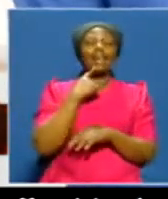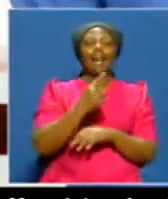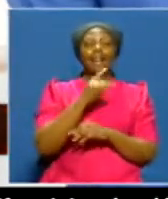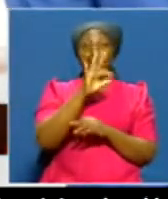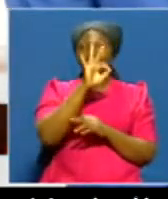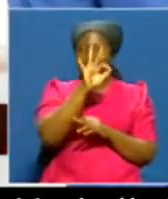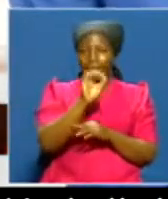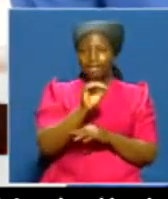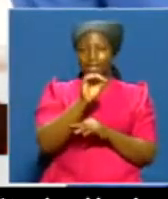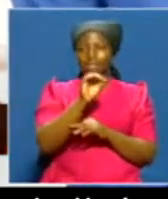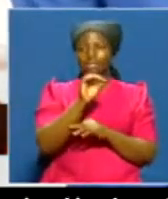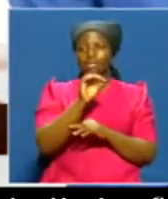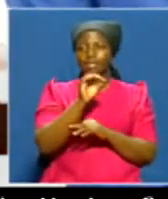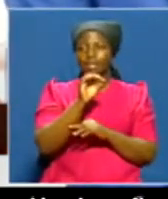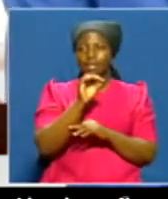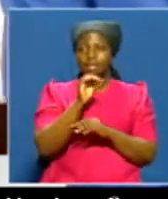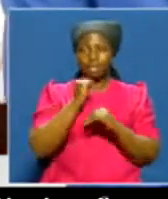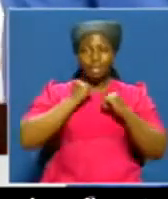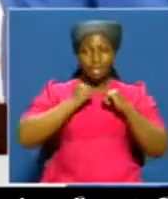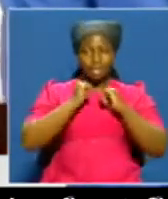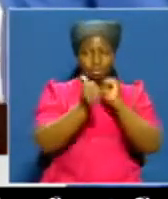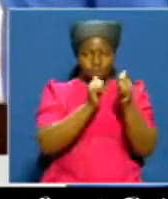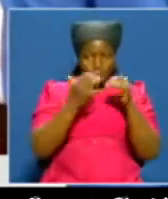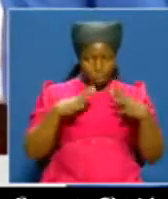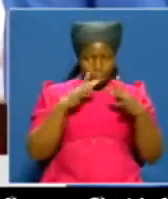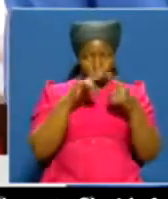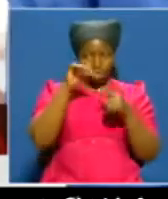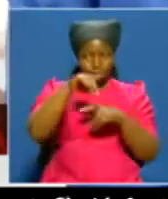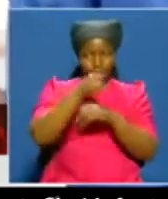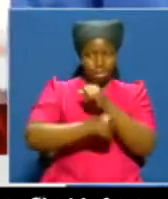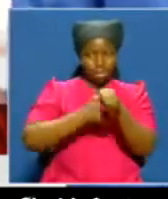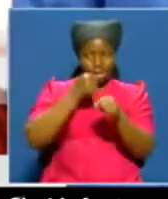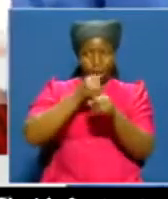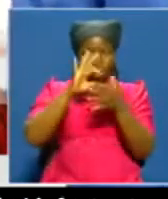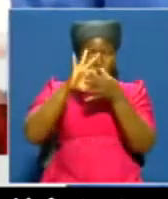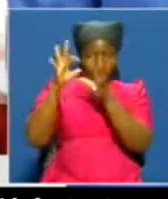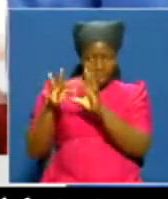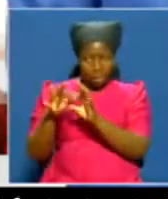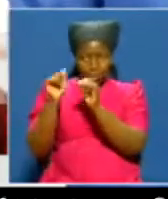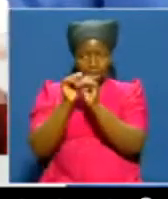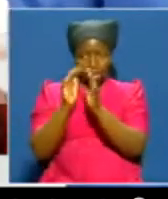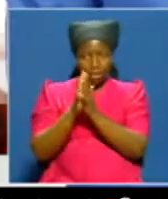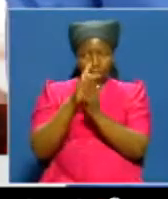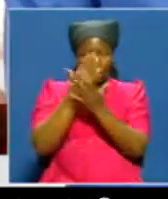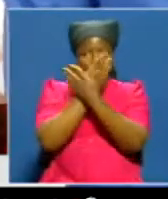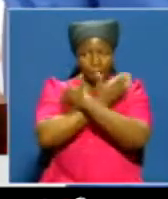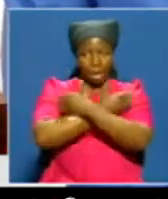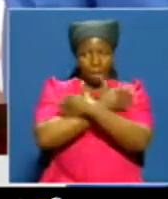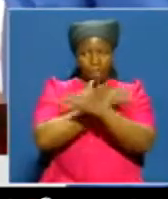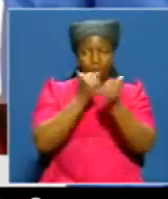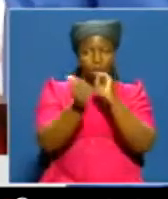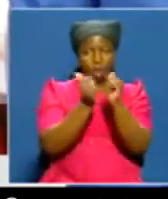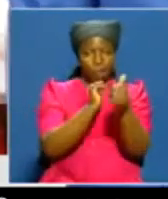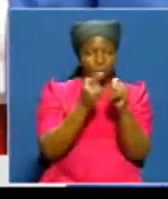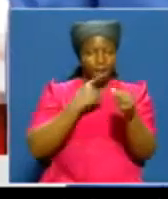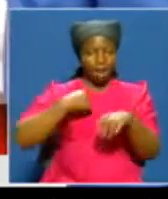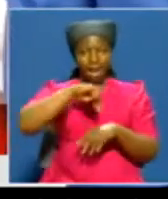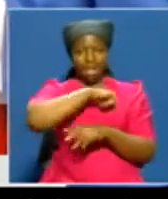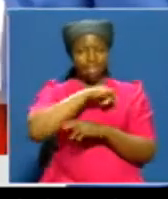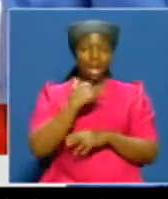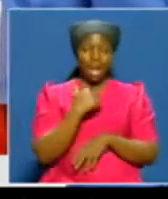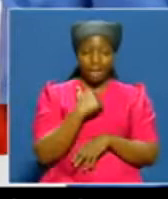113 athletes to this year's Olympics and Paralympic competitions. And we have put in place